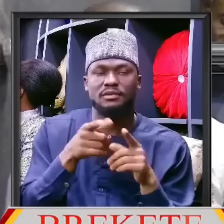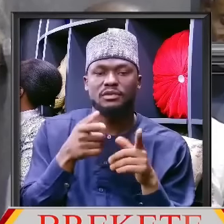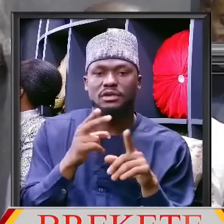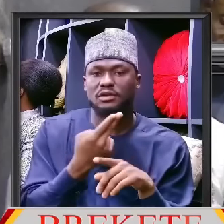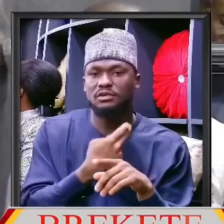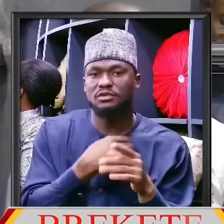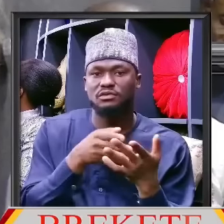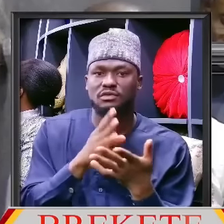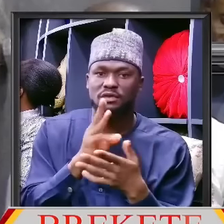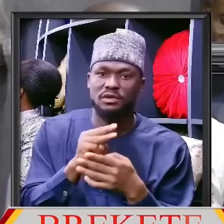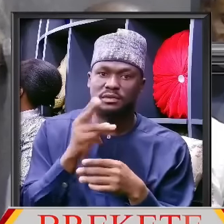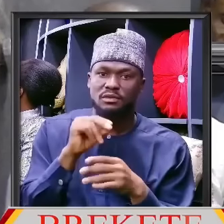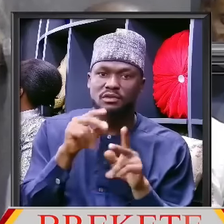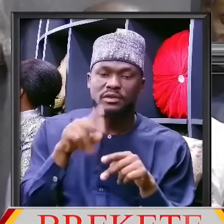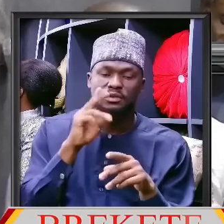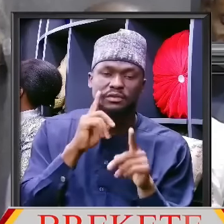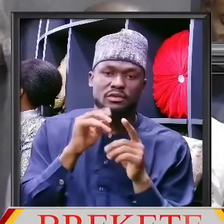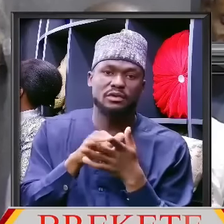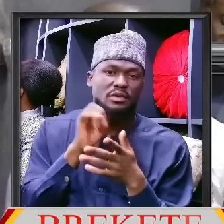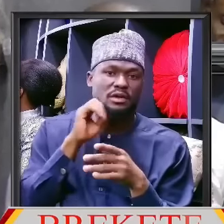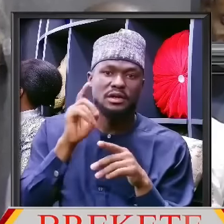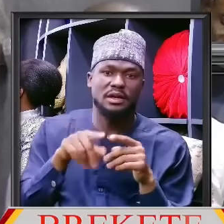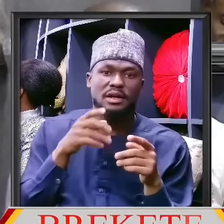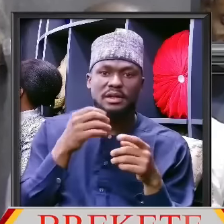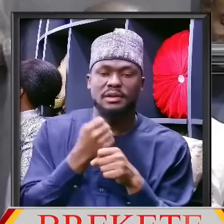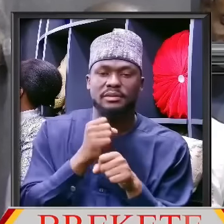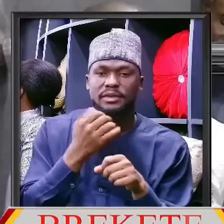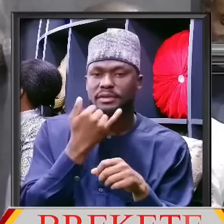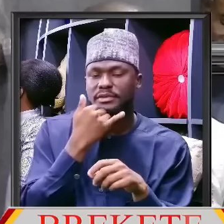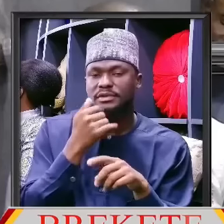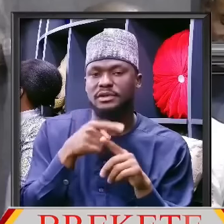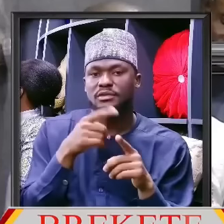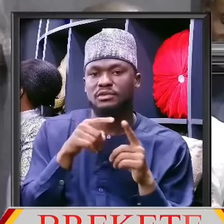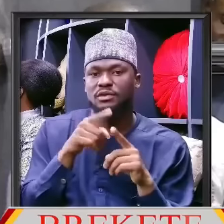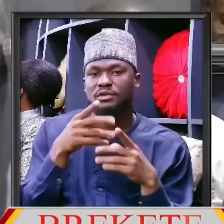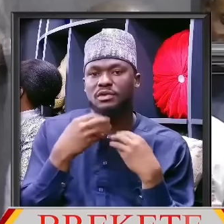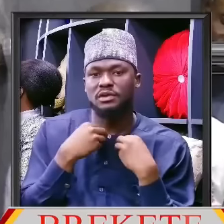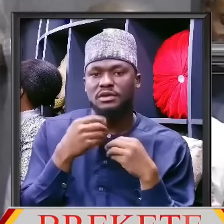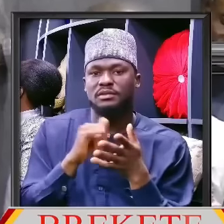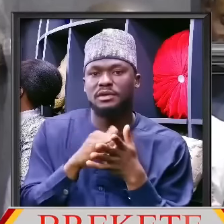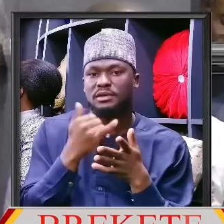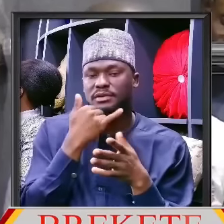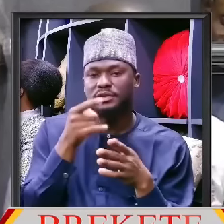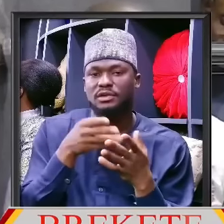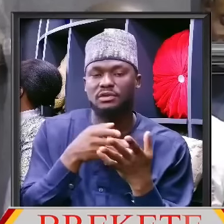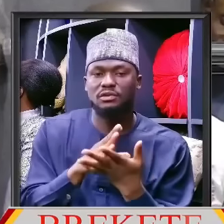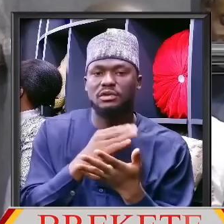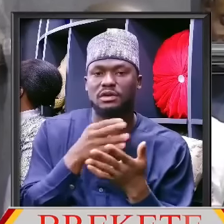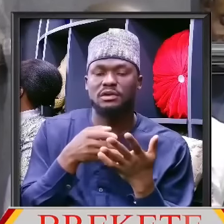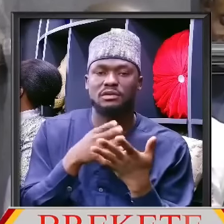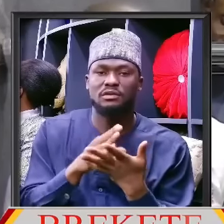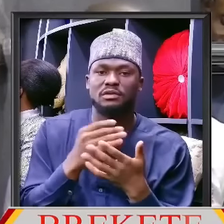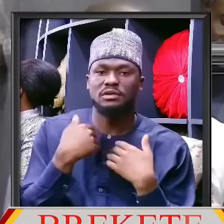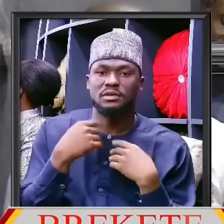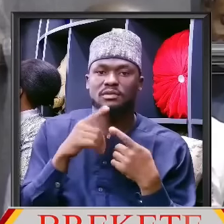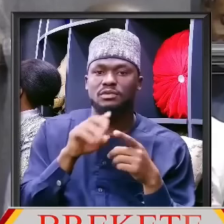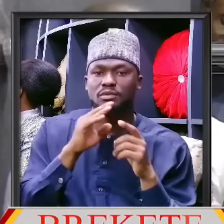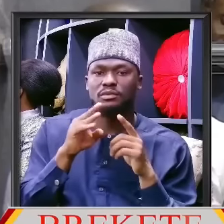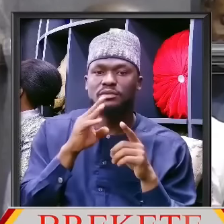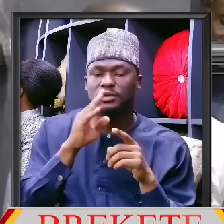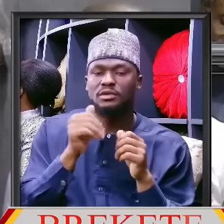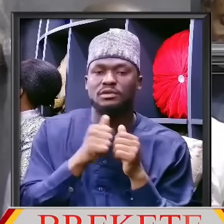we correct them. Because no person go talk say no go feel make mistake. But when you accept the mistake, you correct them. And correction has to be